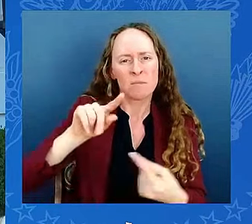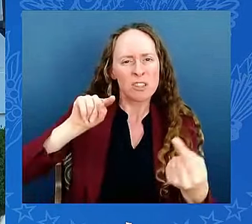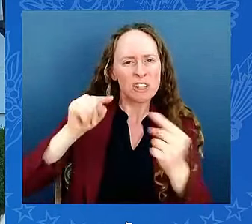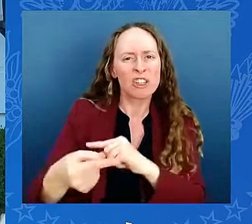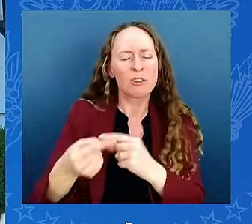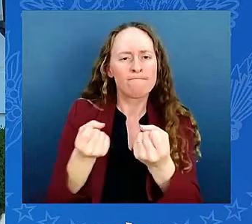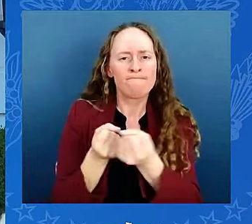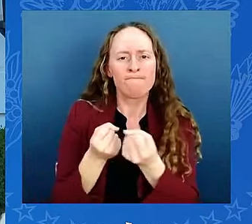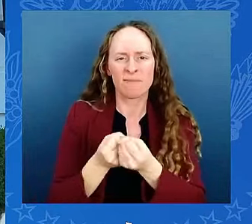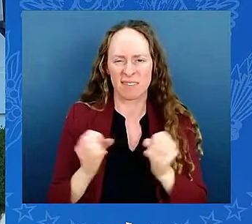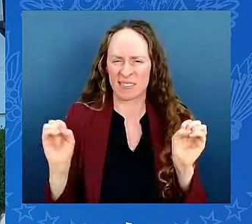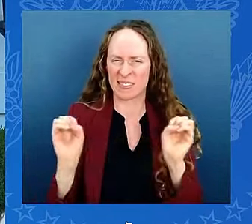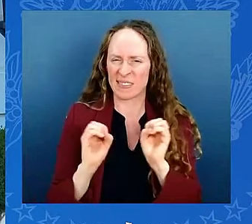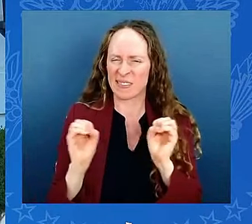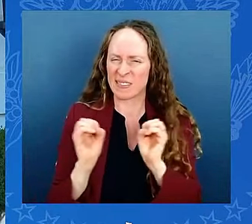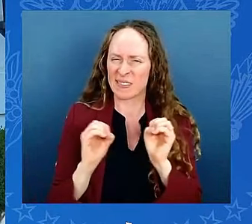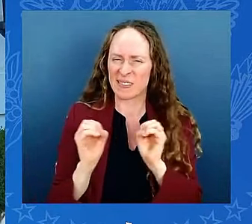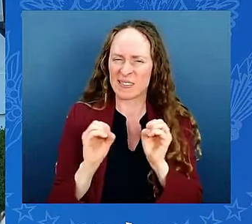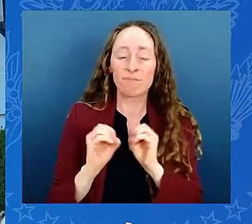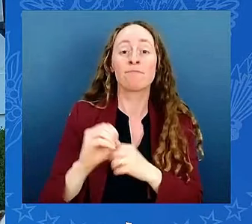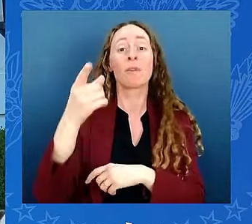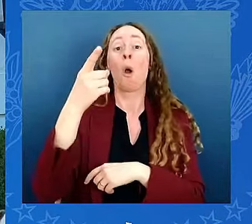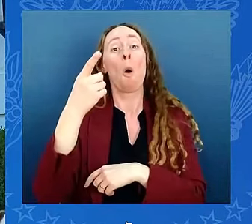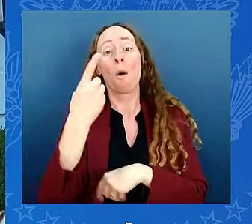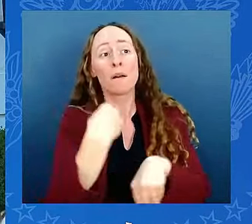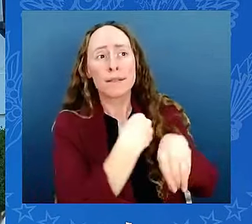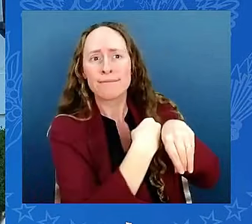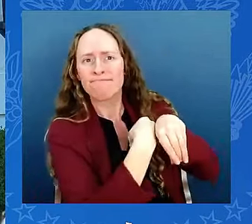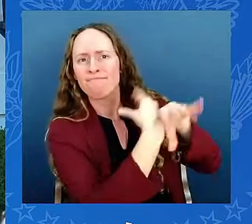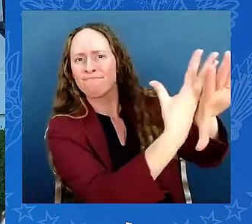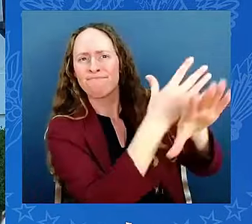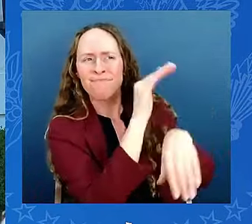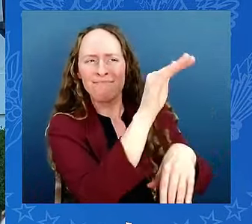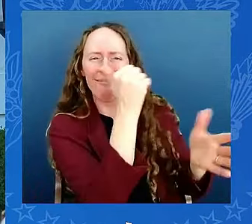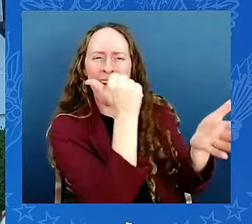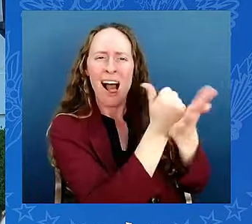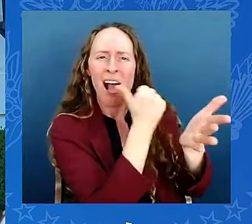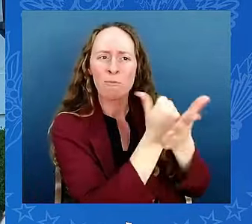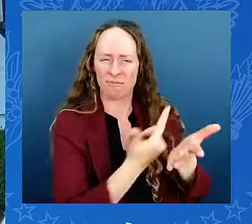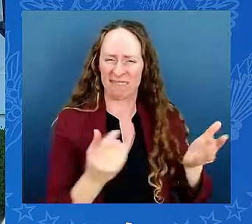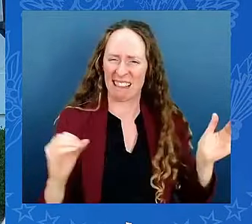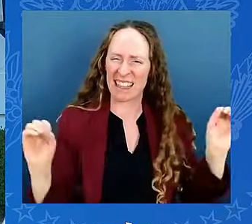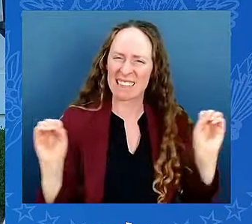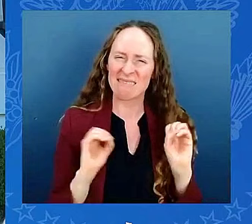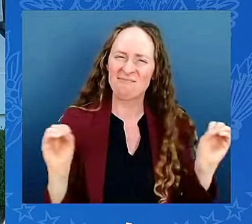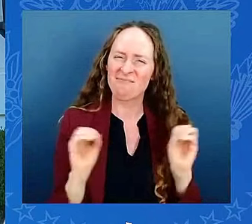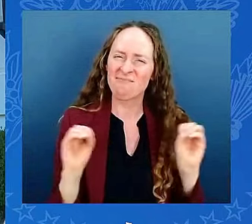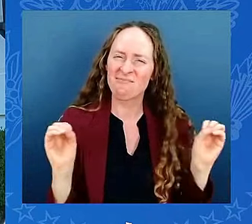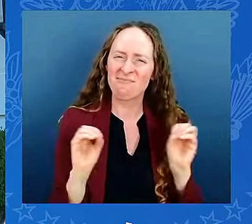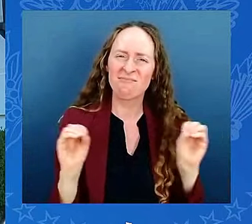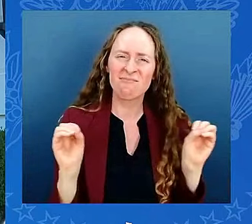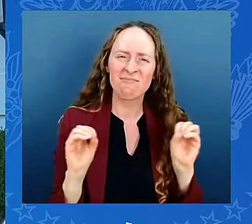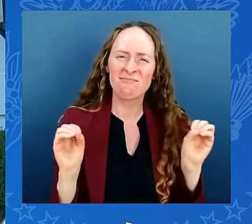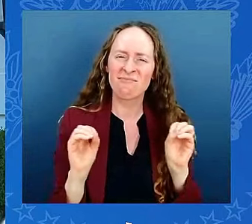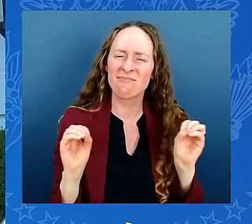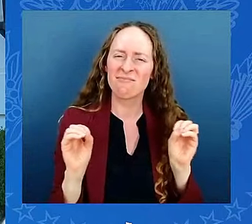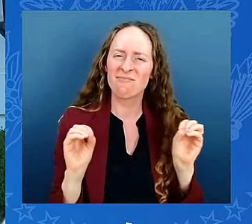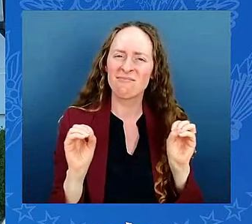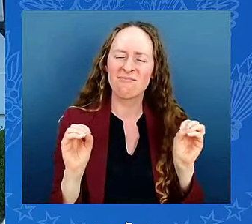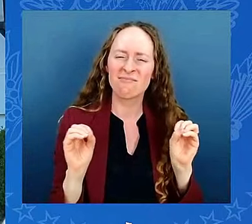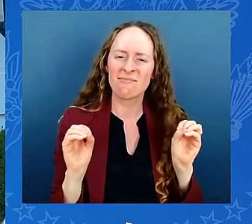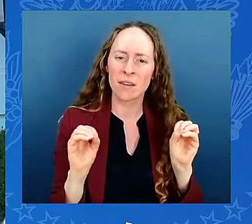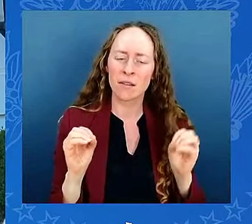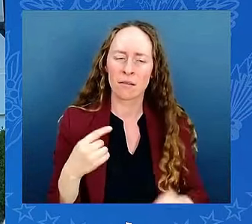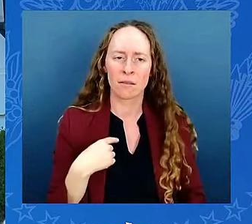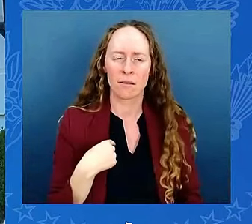was a background. That was the background when I first wrote the Violence Against Women Act in 1990. My goal was to do